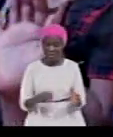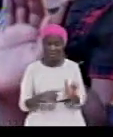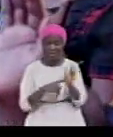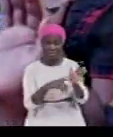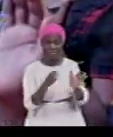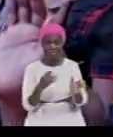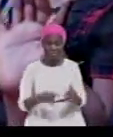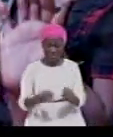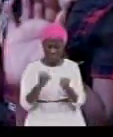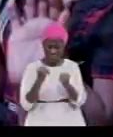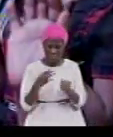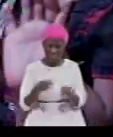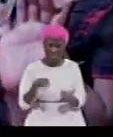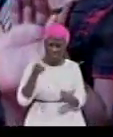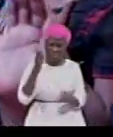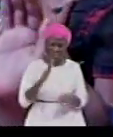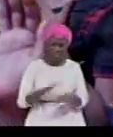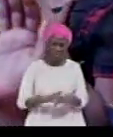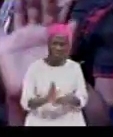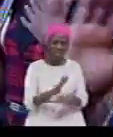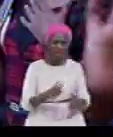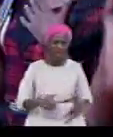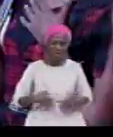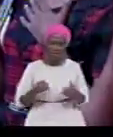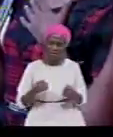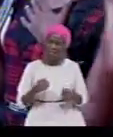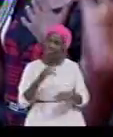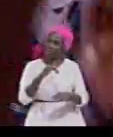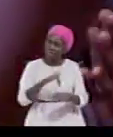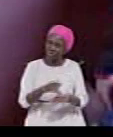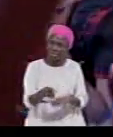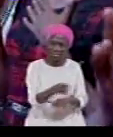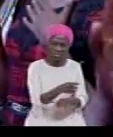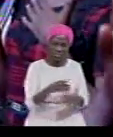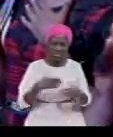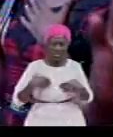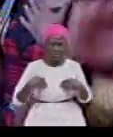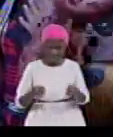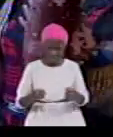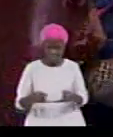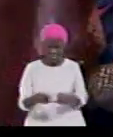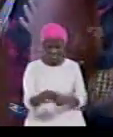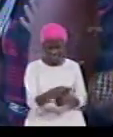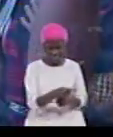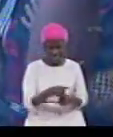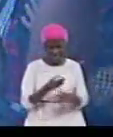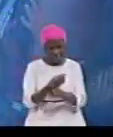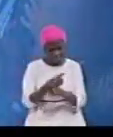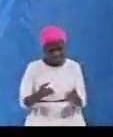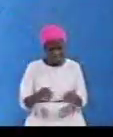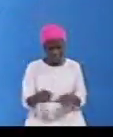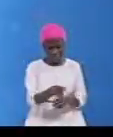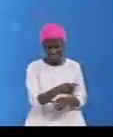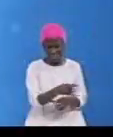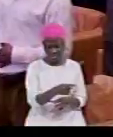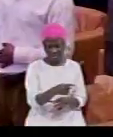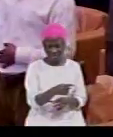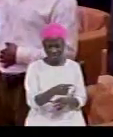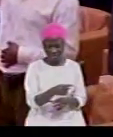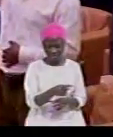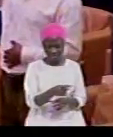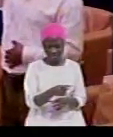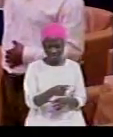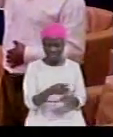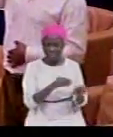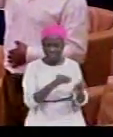of the power of God in their lives. Touch them, heal them, deliver them,